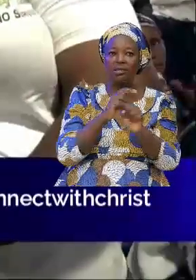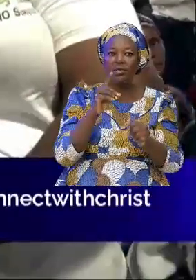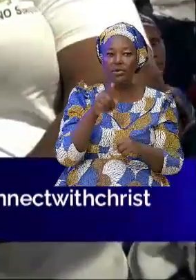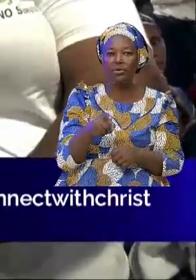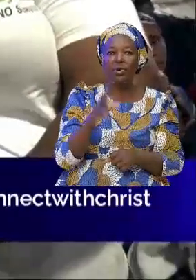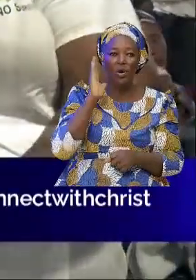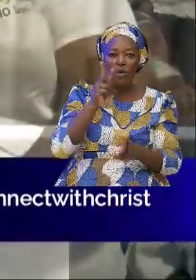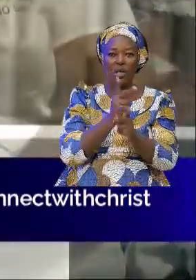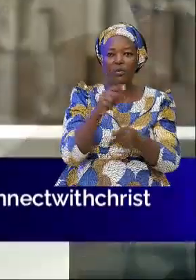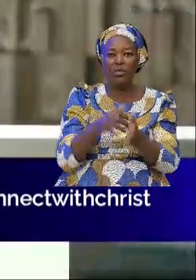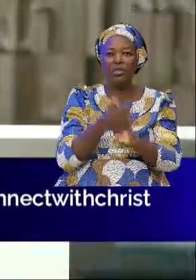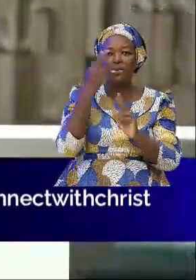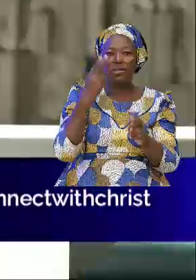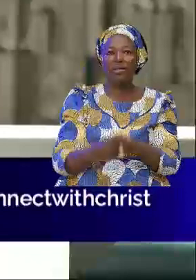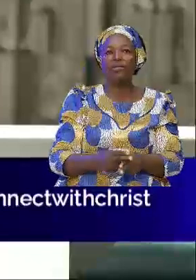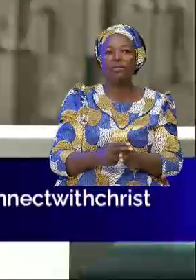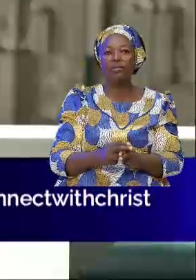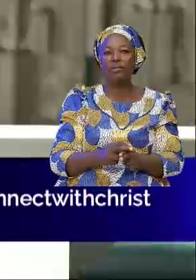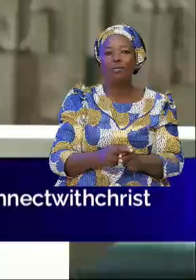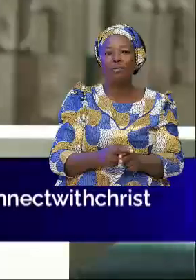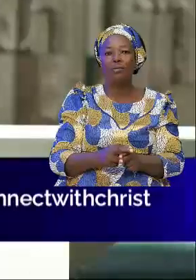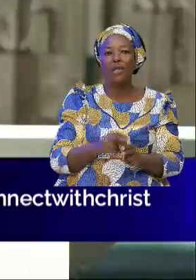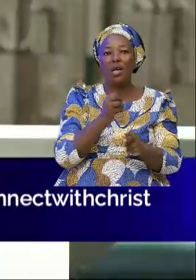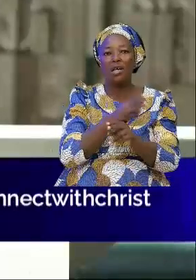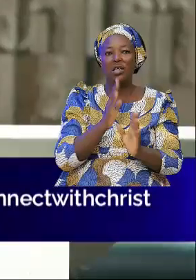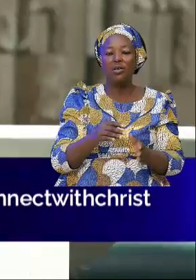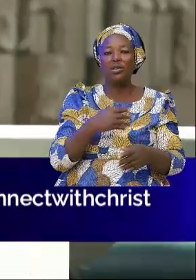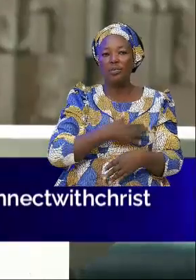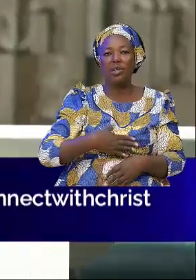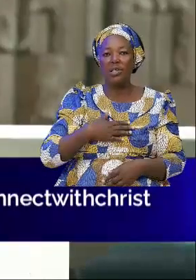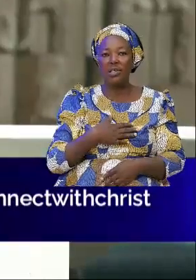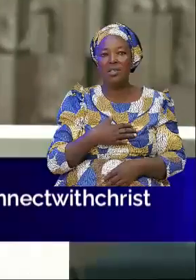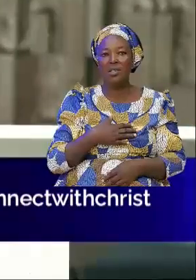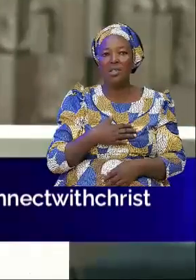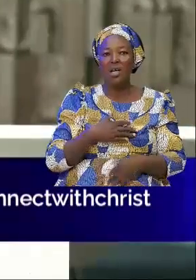enemies. And the Lord that has saved you will keep you.